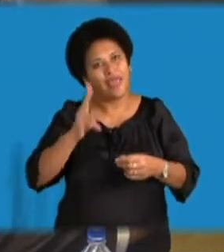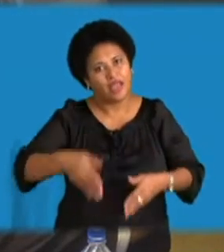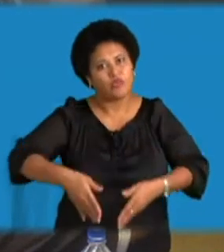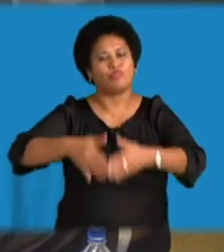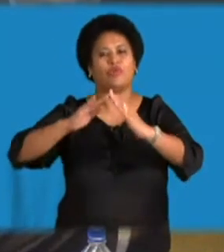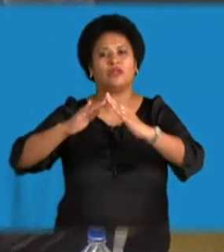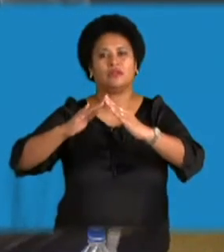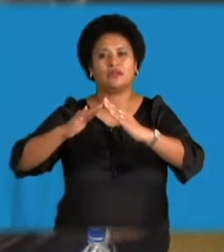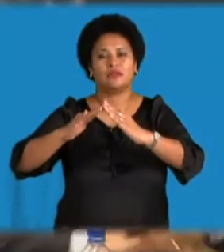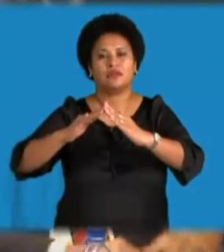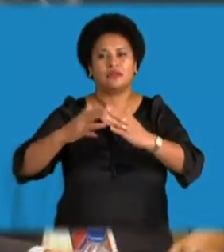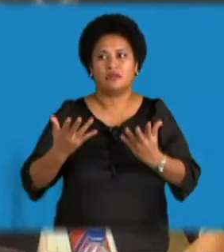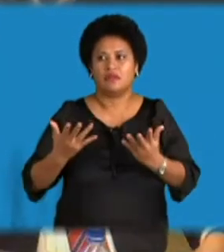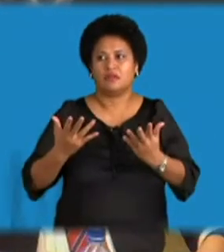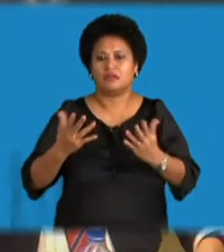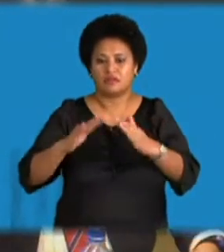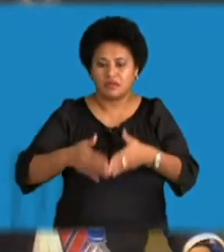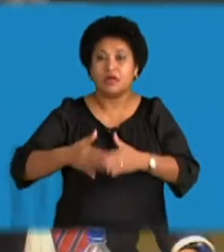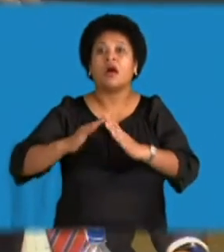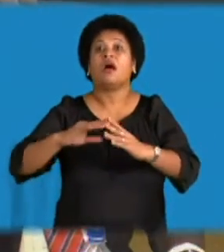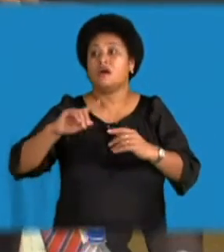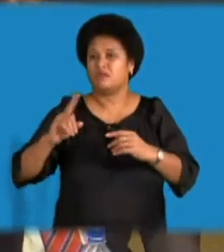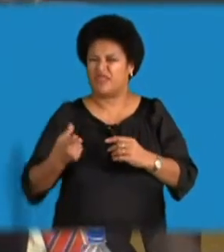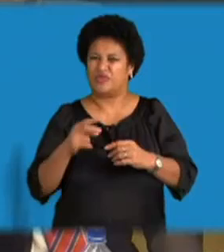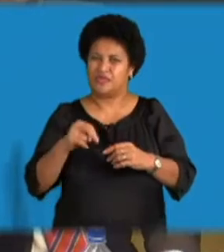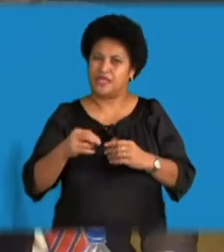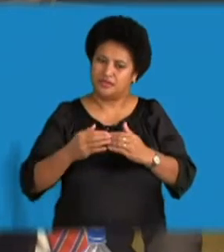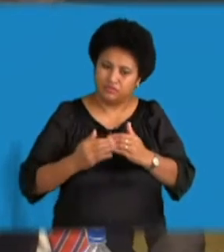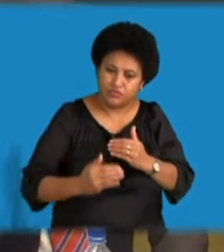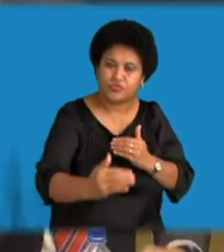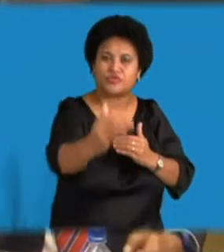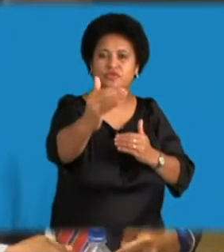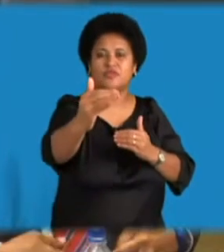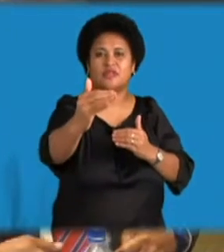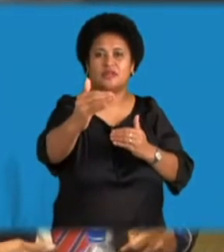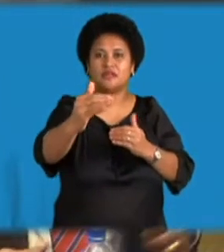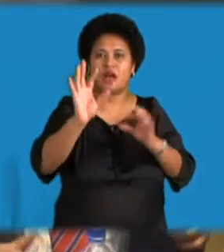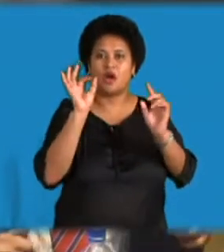So we need to be able to have a long-term goal. We need to be able to build that resilience into